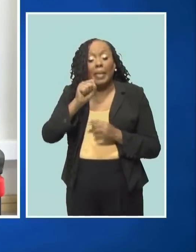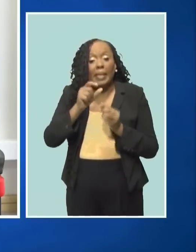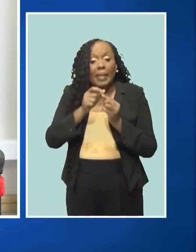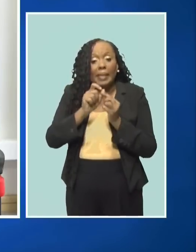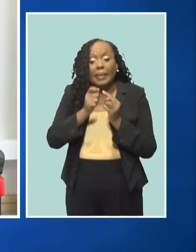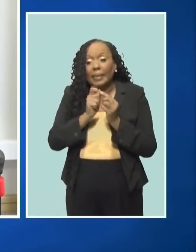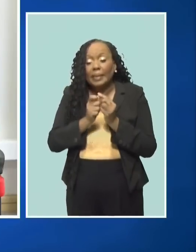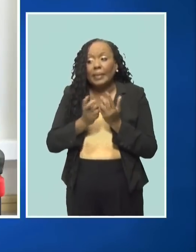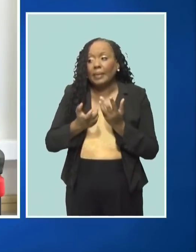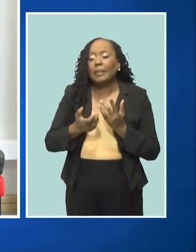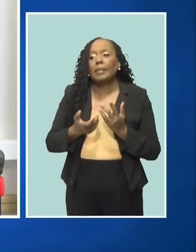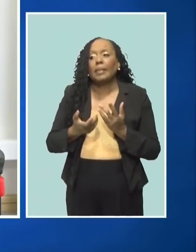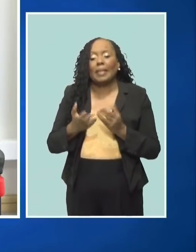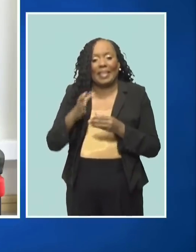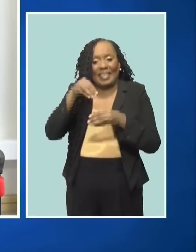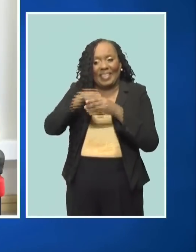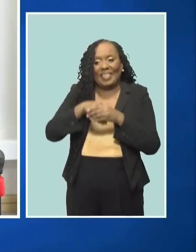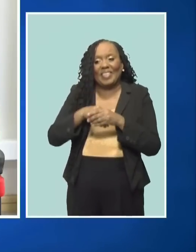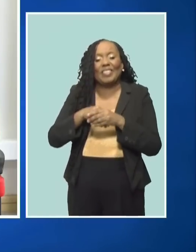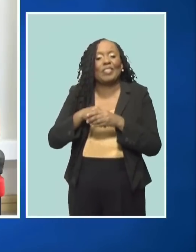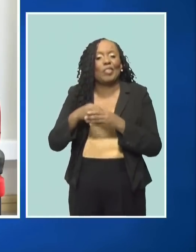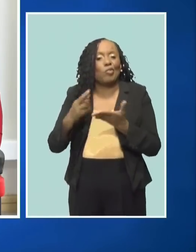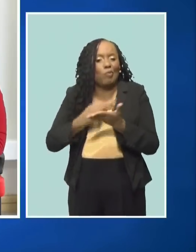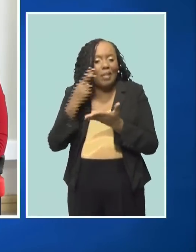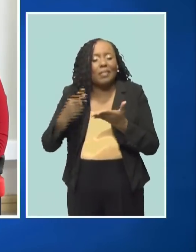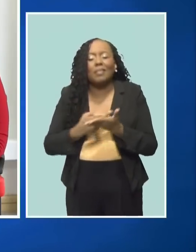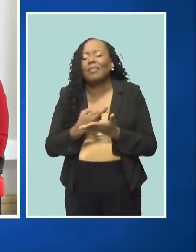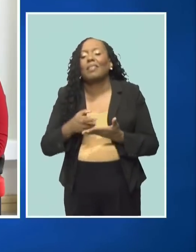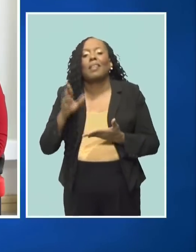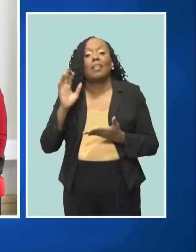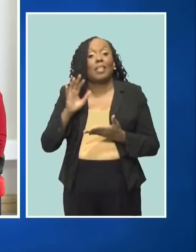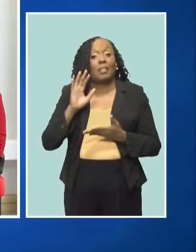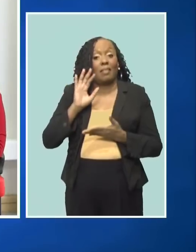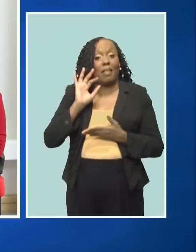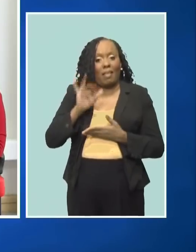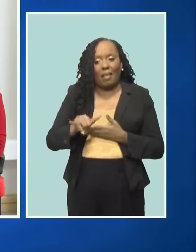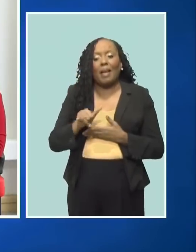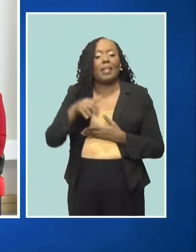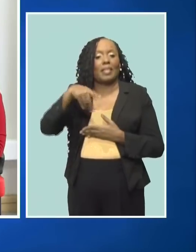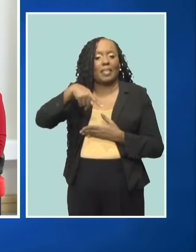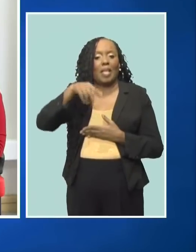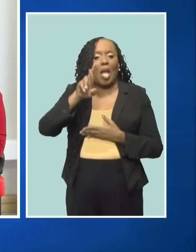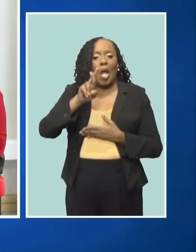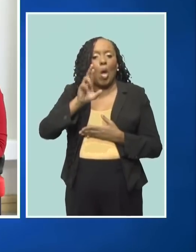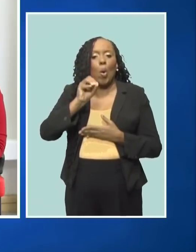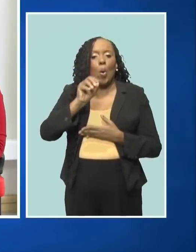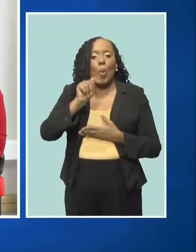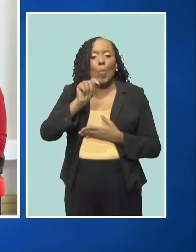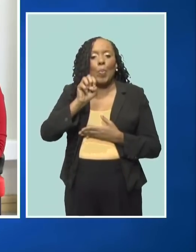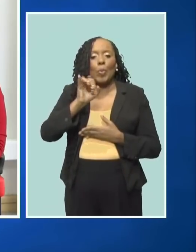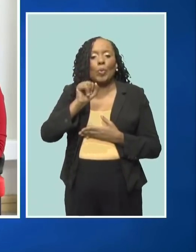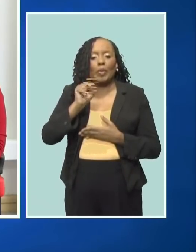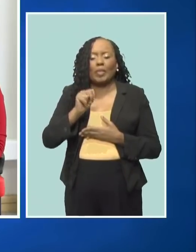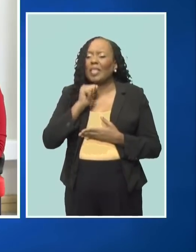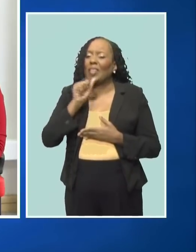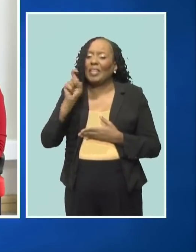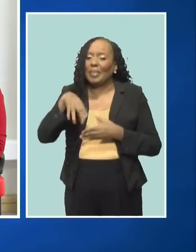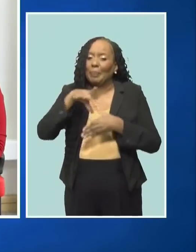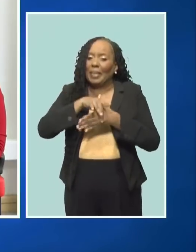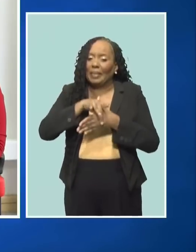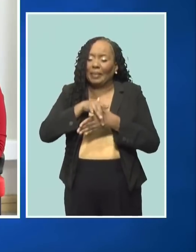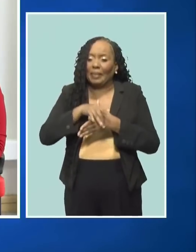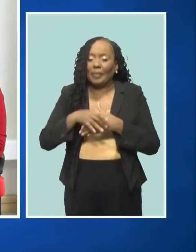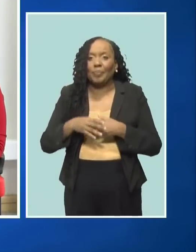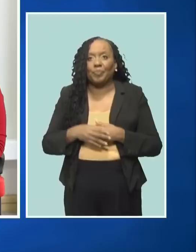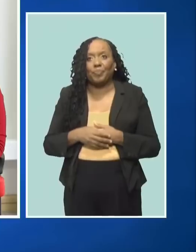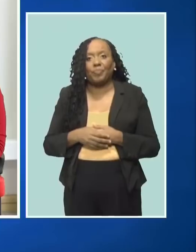peas in those dishes, we would have covered the protein serving for that particular meal that we are having. So if we can,